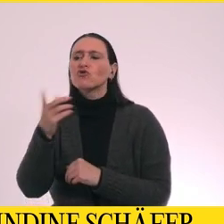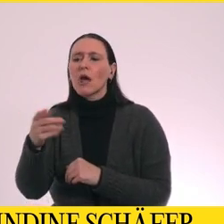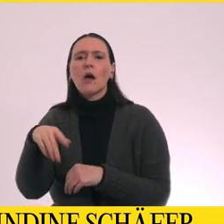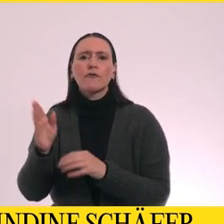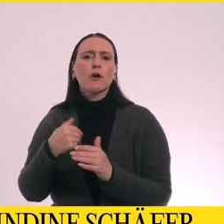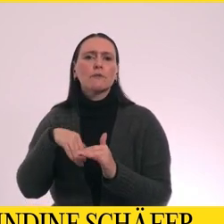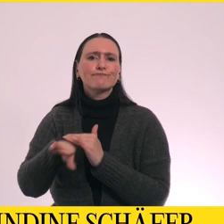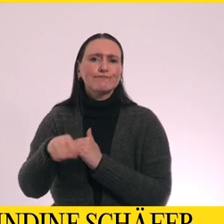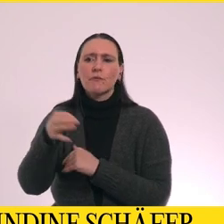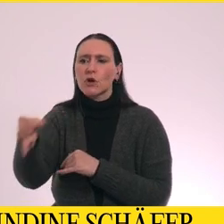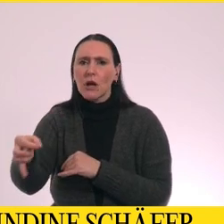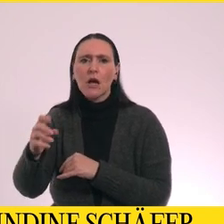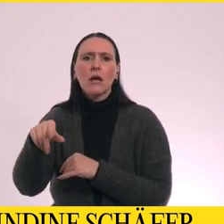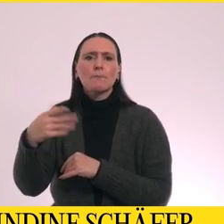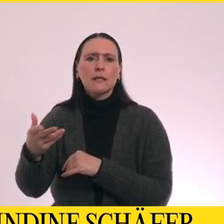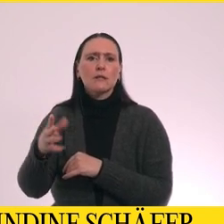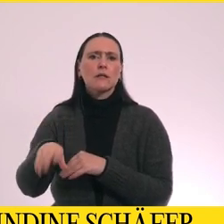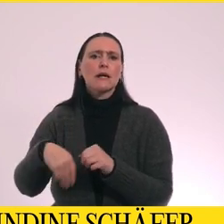a residence permit as a refugee.